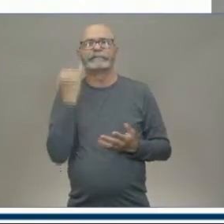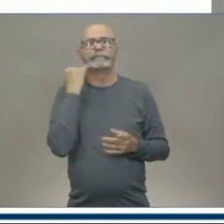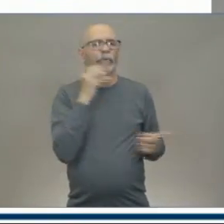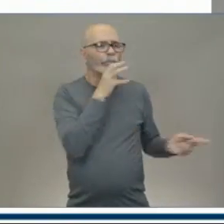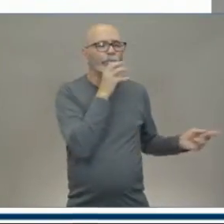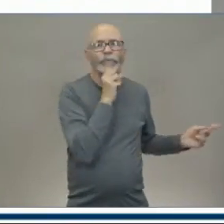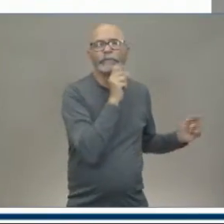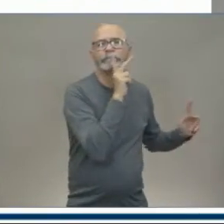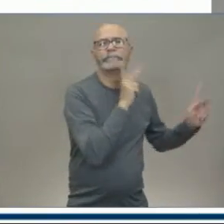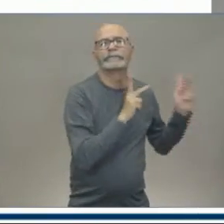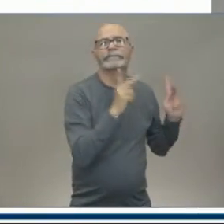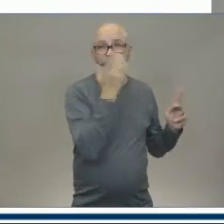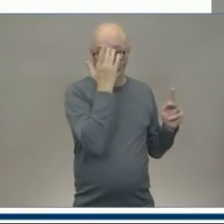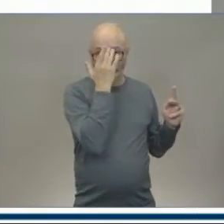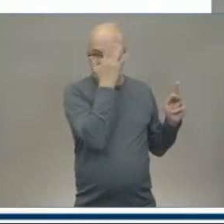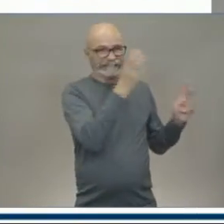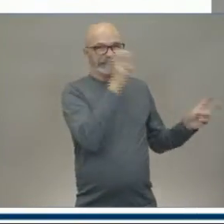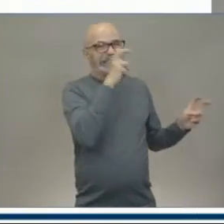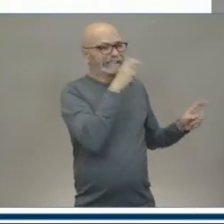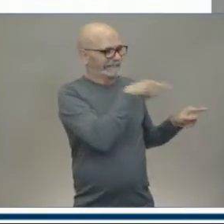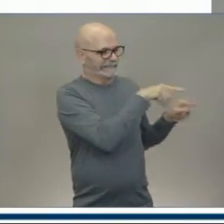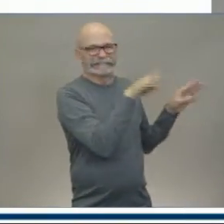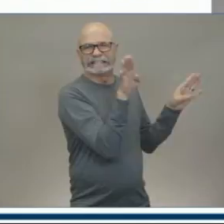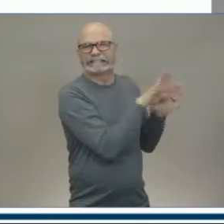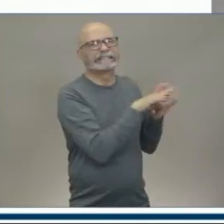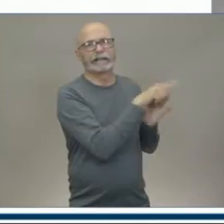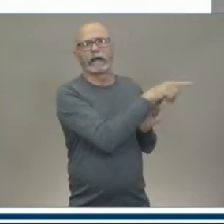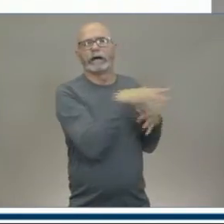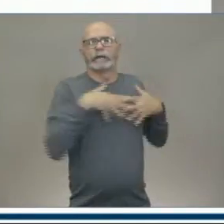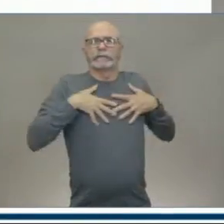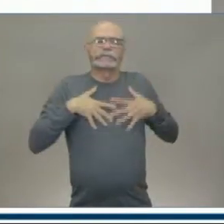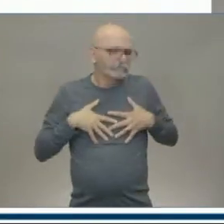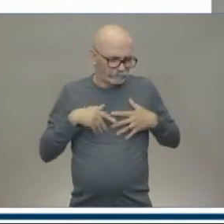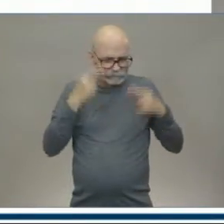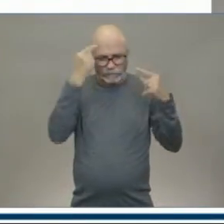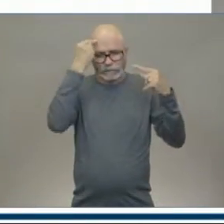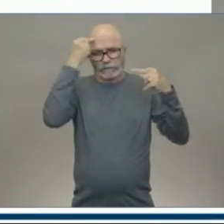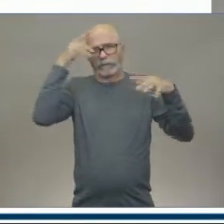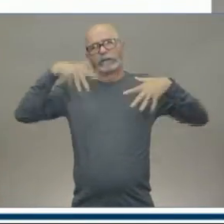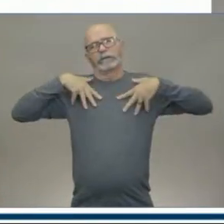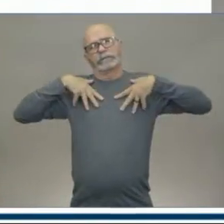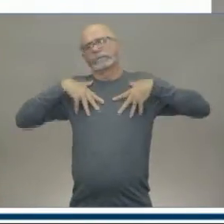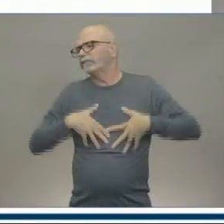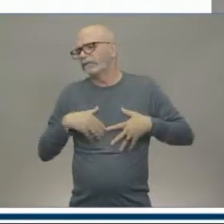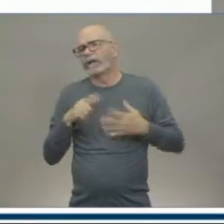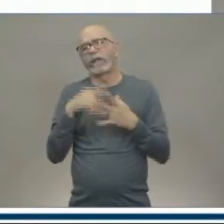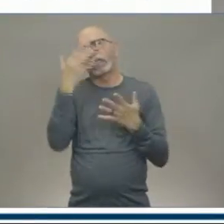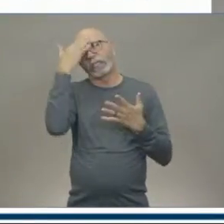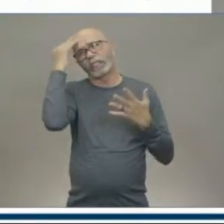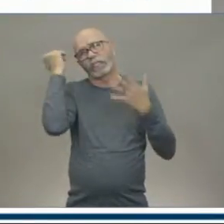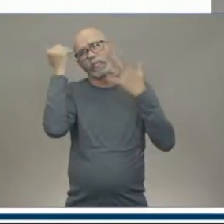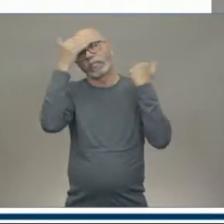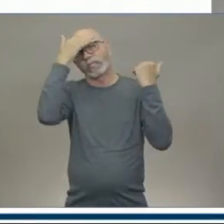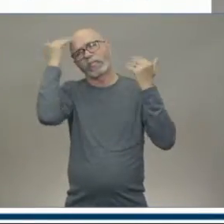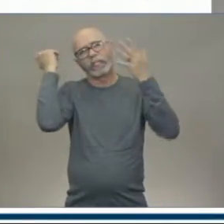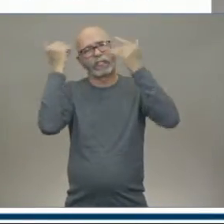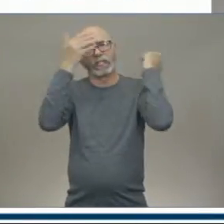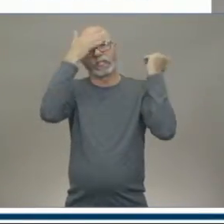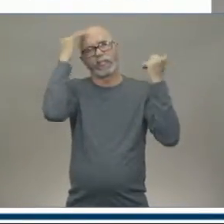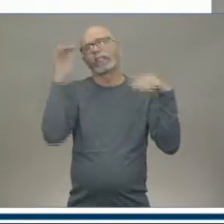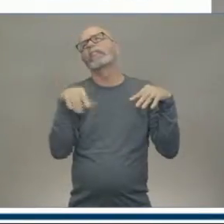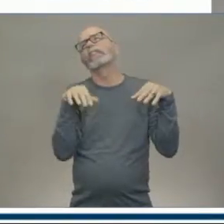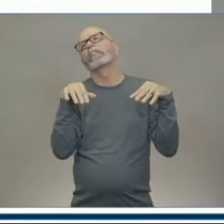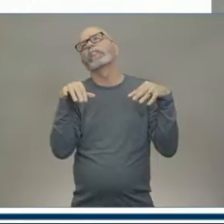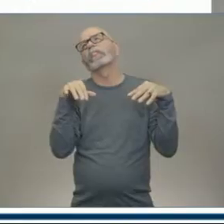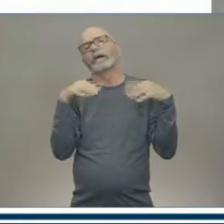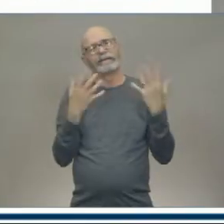the very tight lockdown during the first wave. People's dementia has substantially progressed. There are ongoing mental health issues. So we need